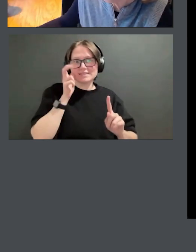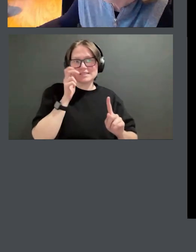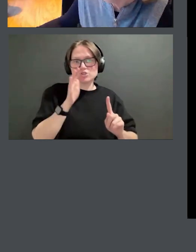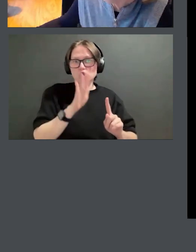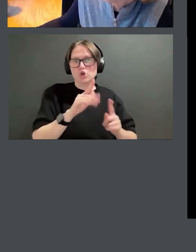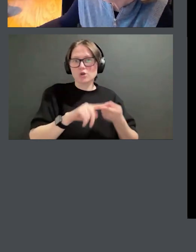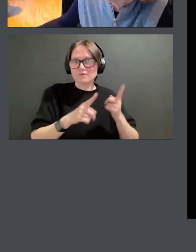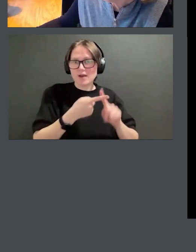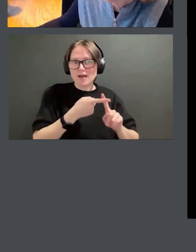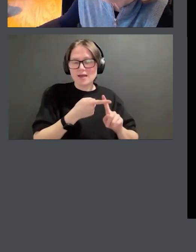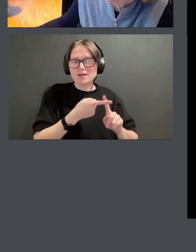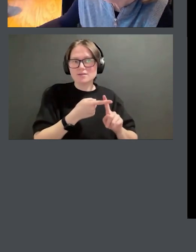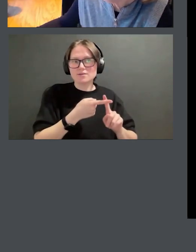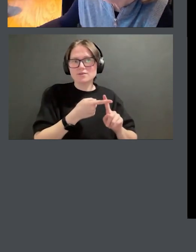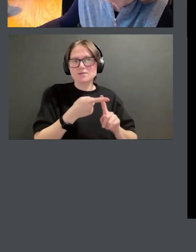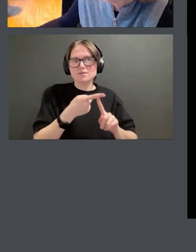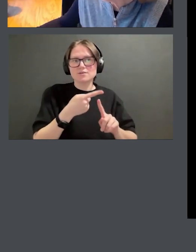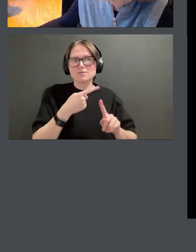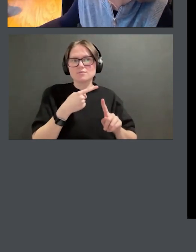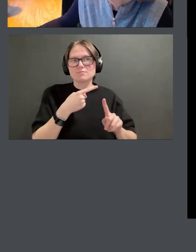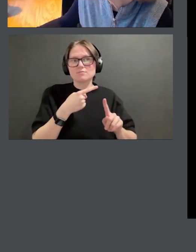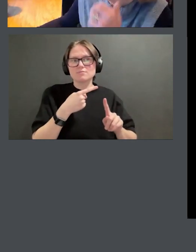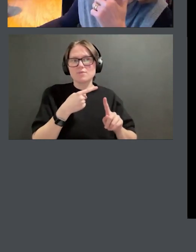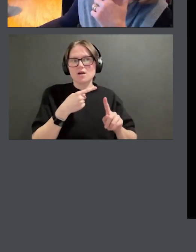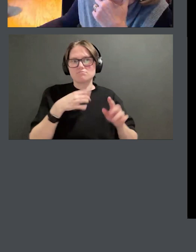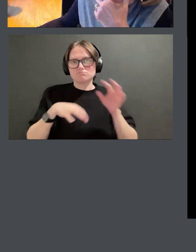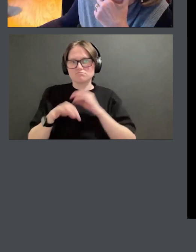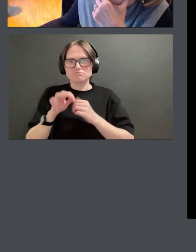listening to this little boy